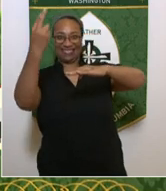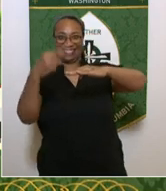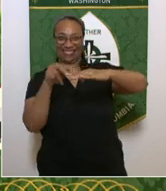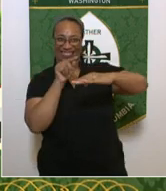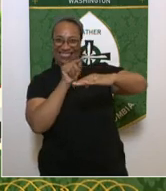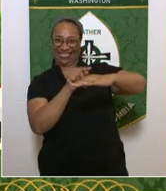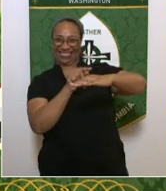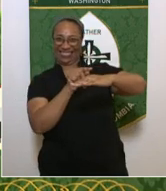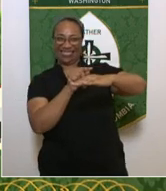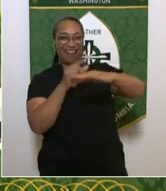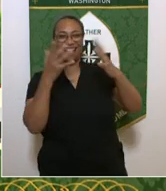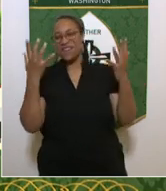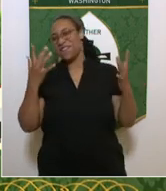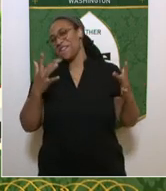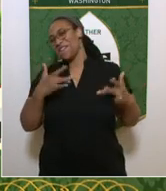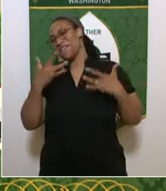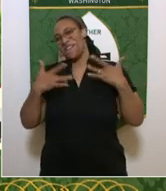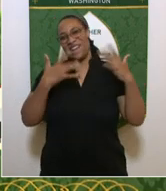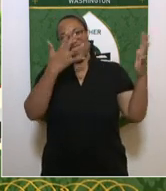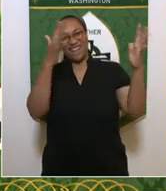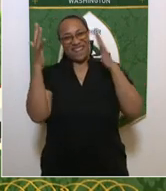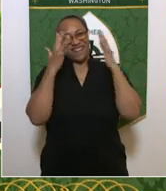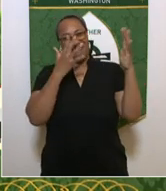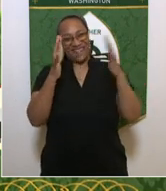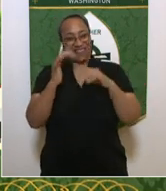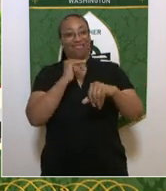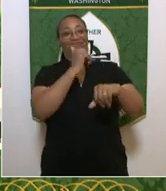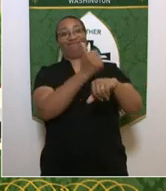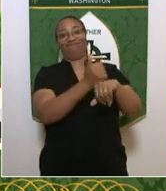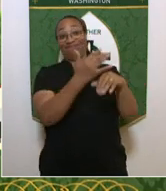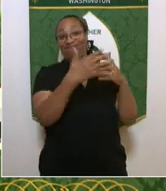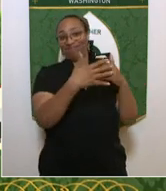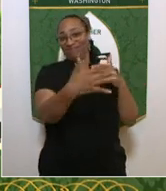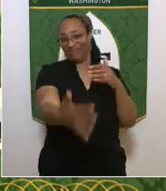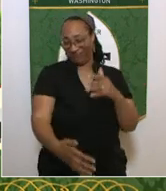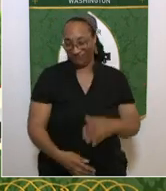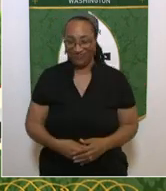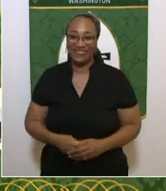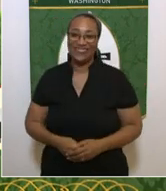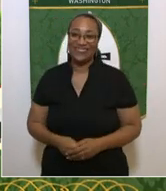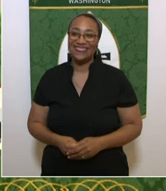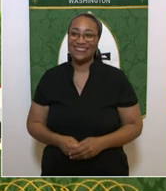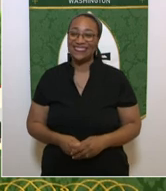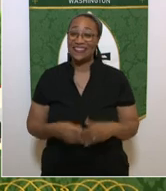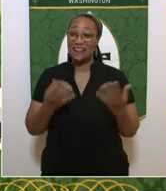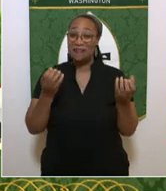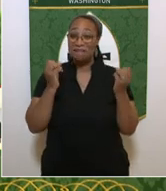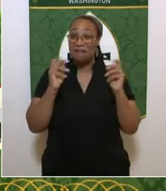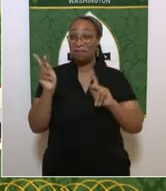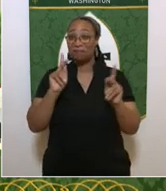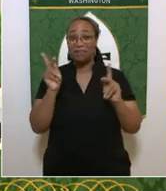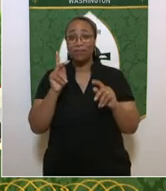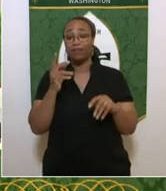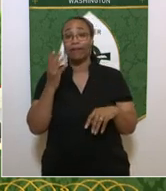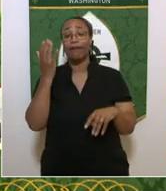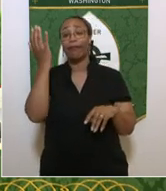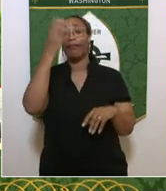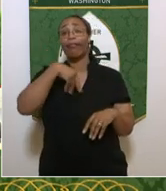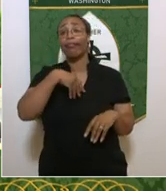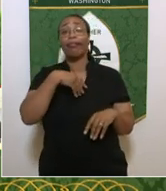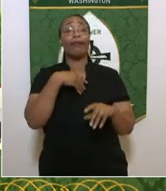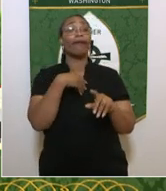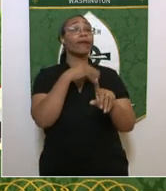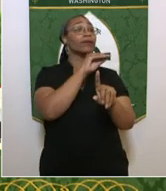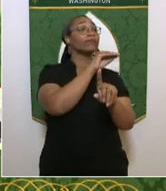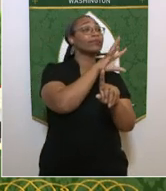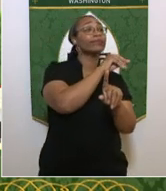thing that doesn't get the same amount of attention as buildings and bridges. but it remains the hardest thing that I've